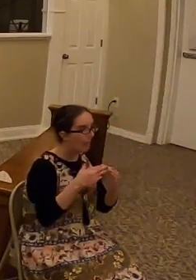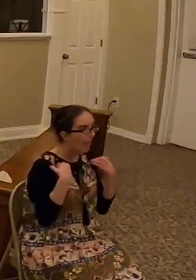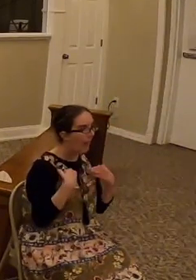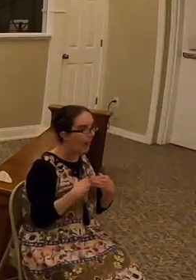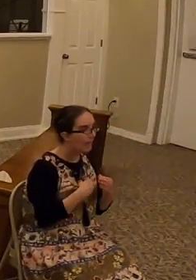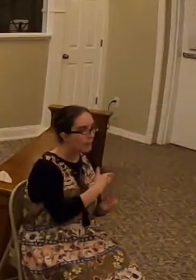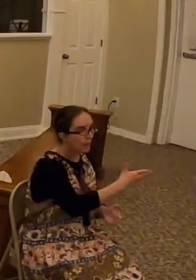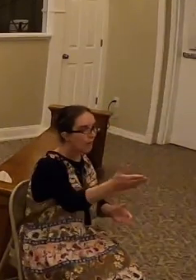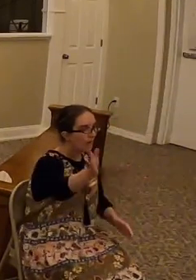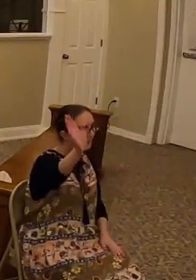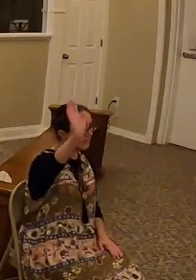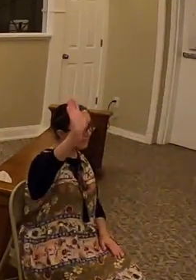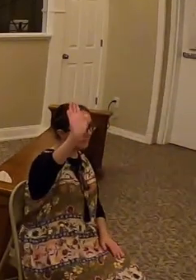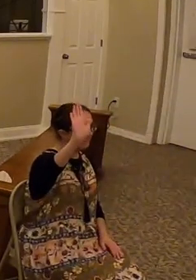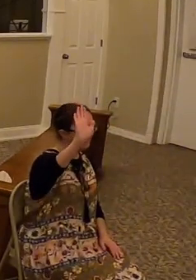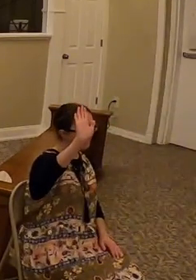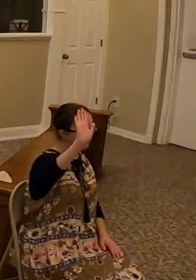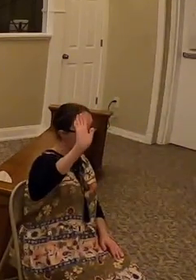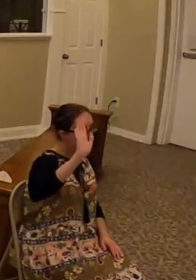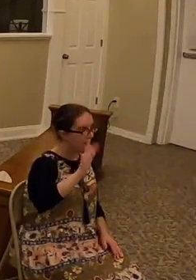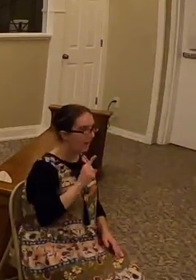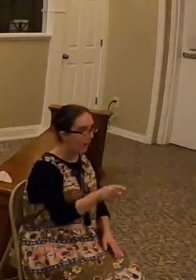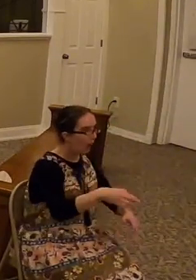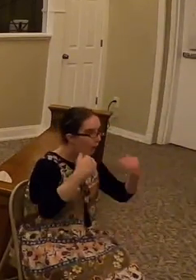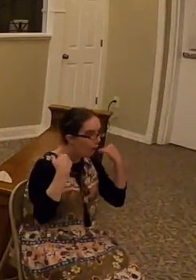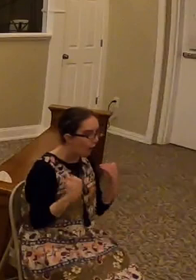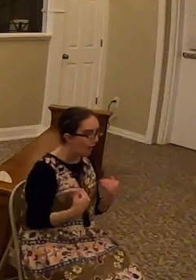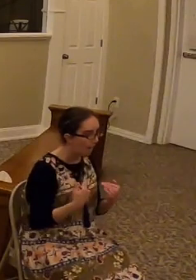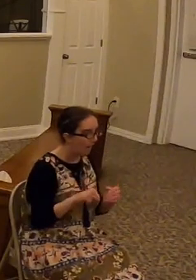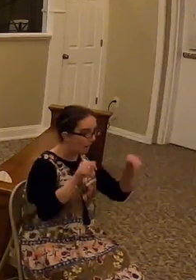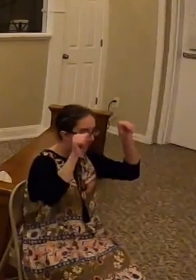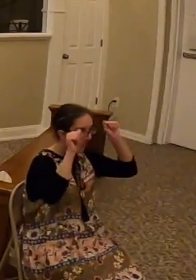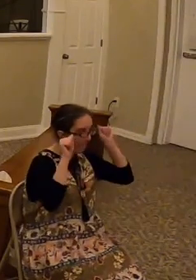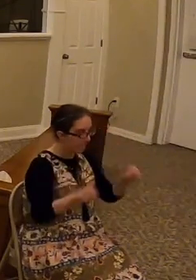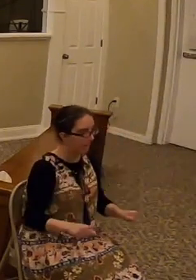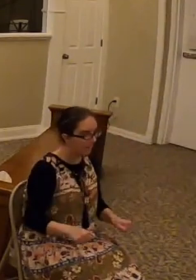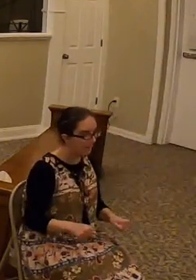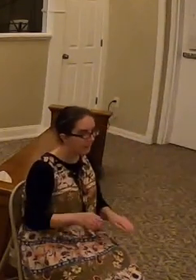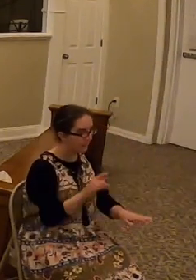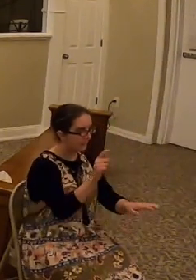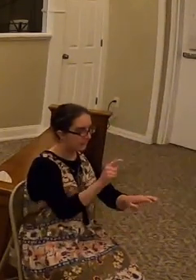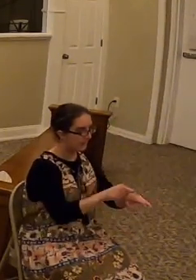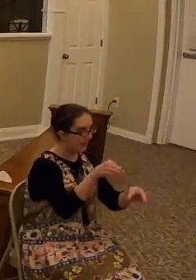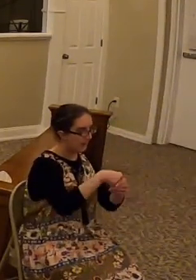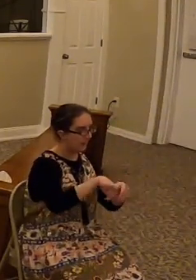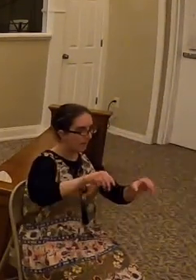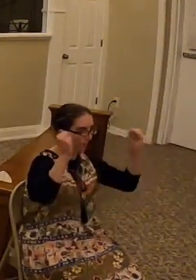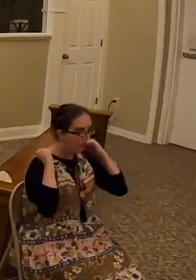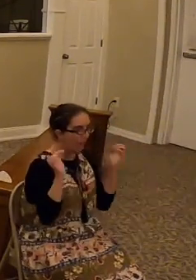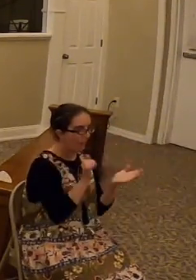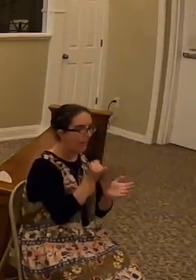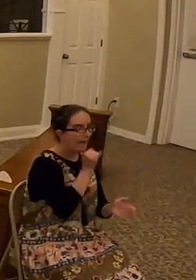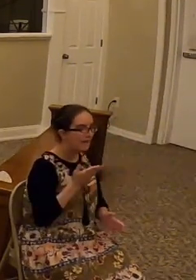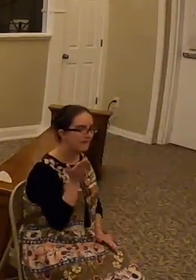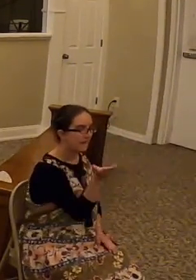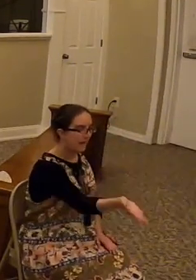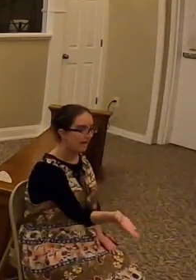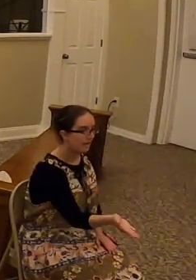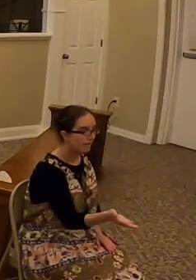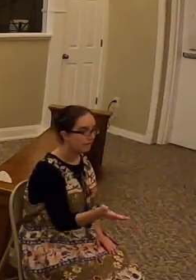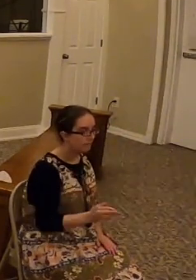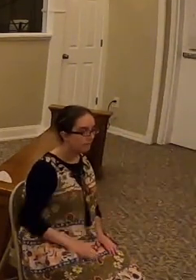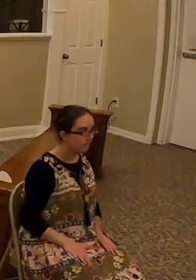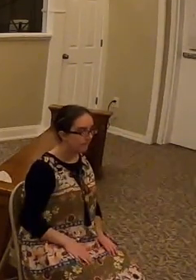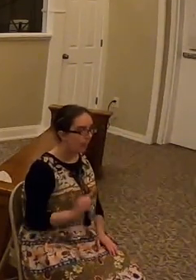in here have got the Holy Ghost? Amen. Amen. Then you have the ability to tap into the power that's there. Yes, sir.